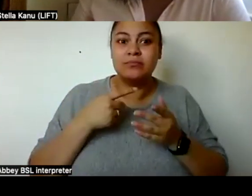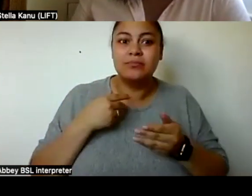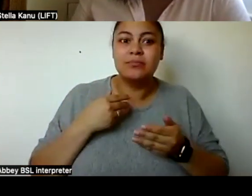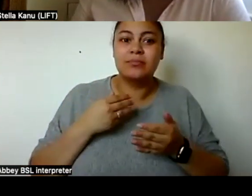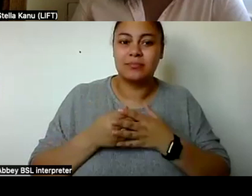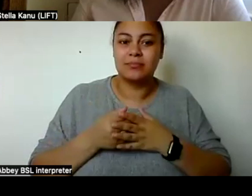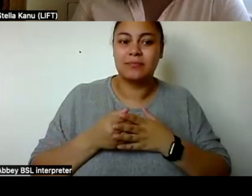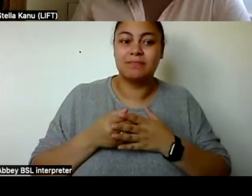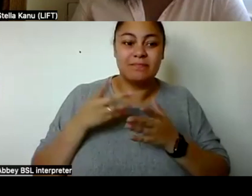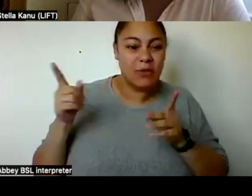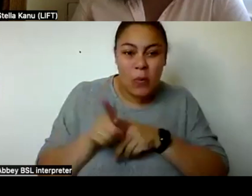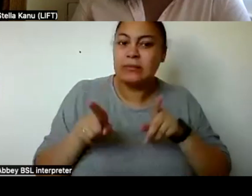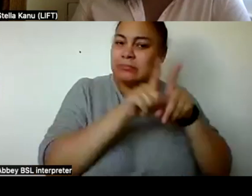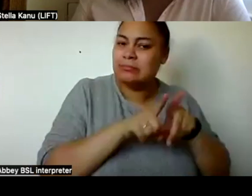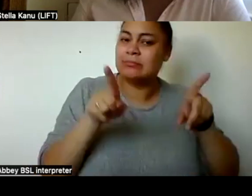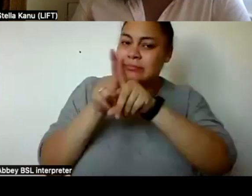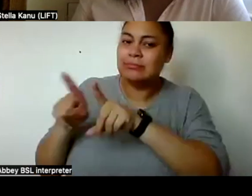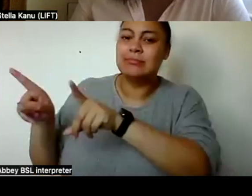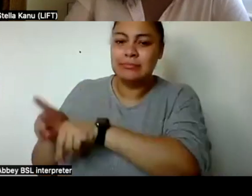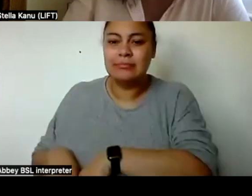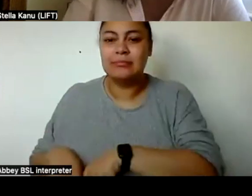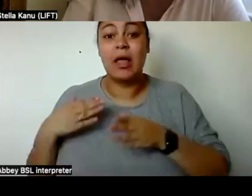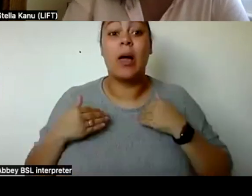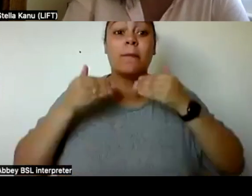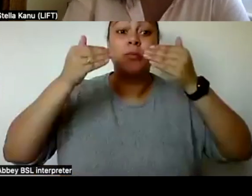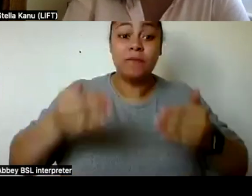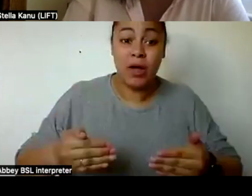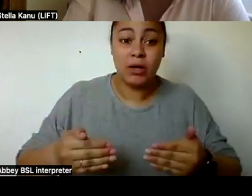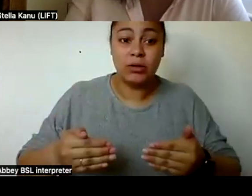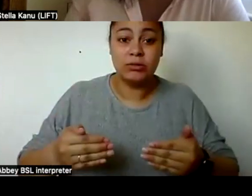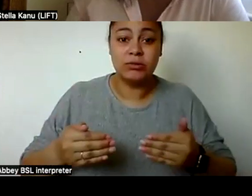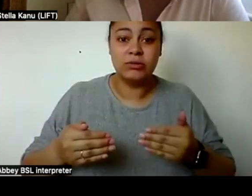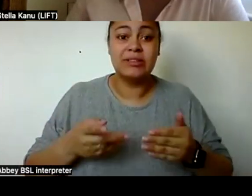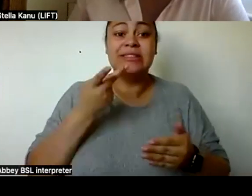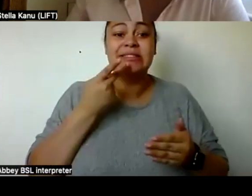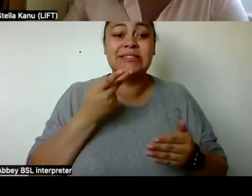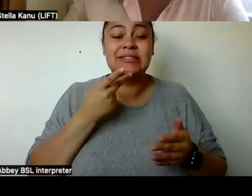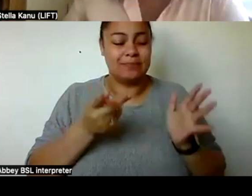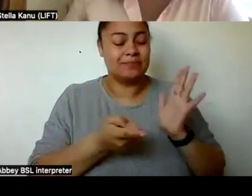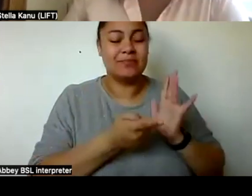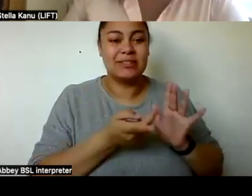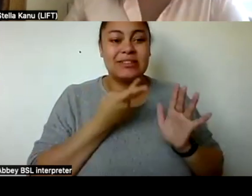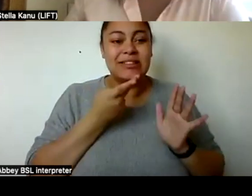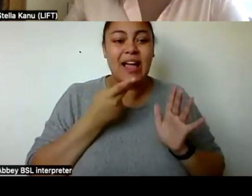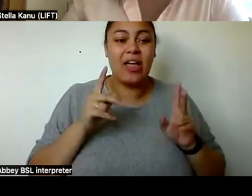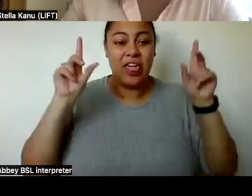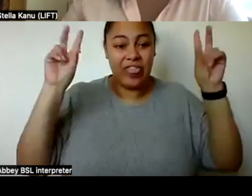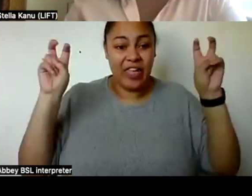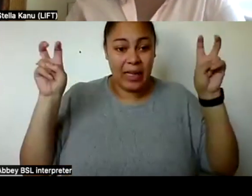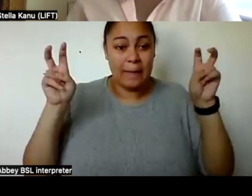there. I'd like us to move on to the second theme of this conversation, and it's inspired really